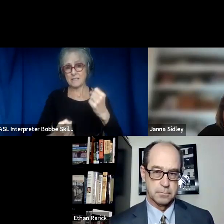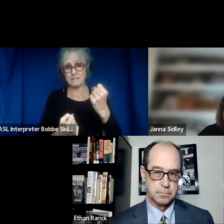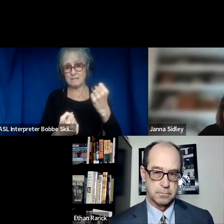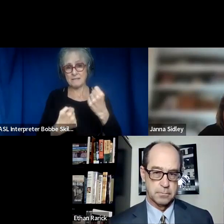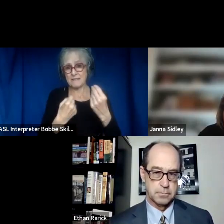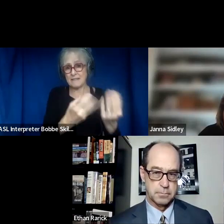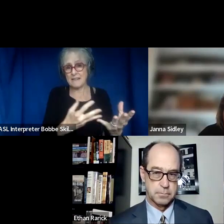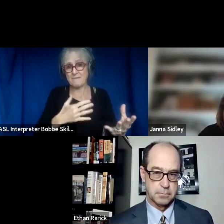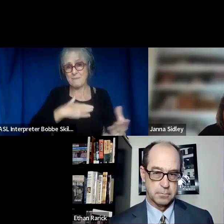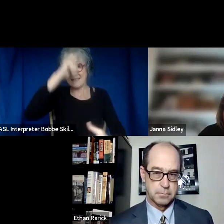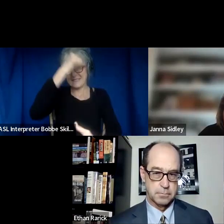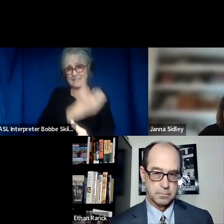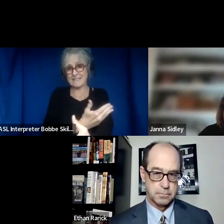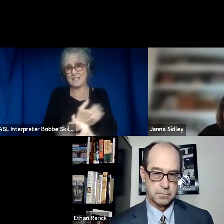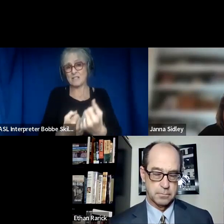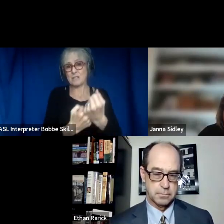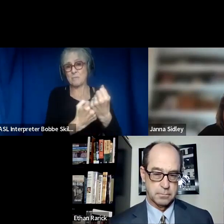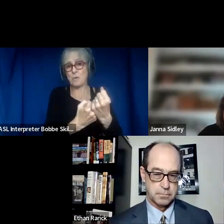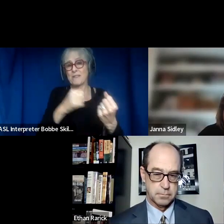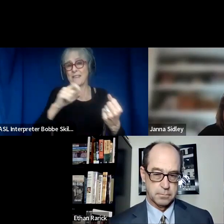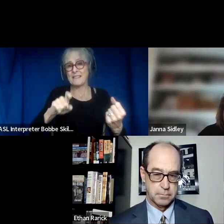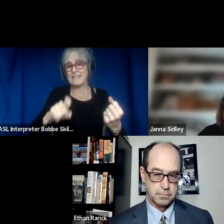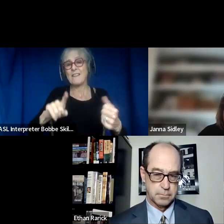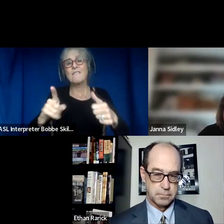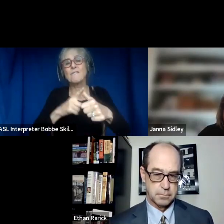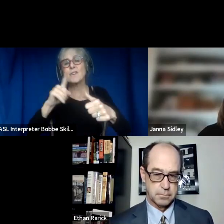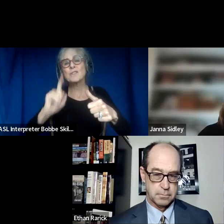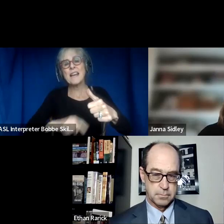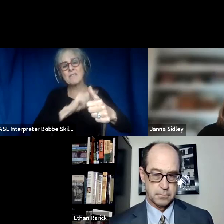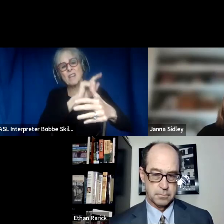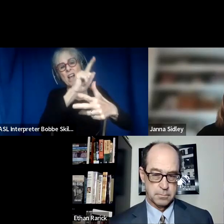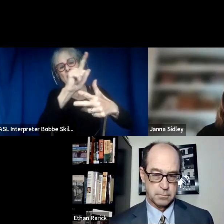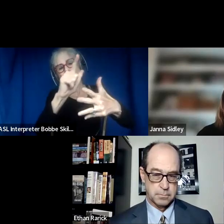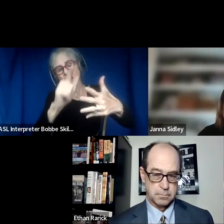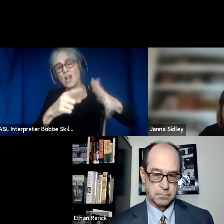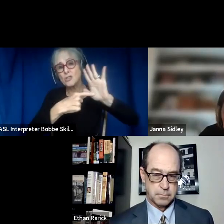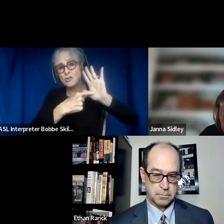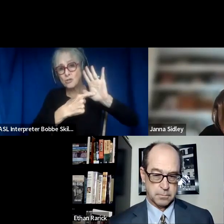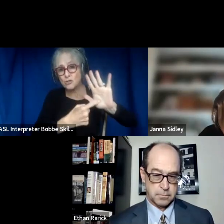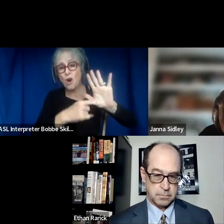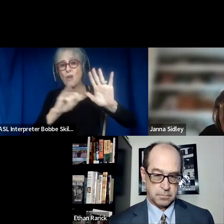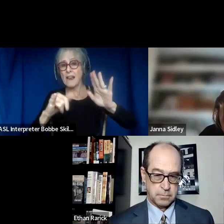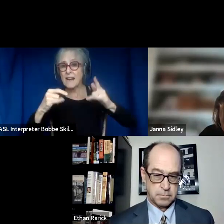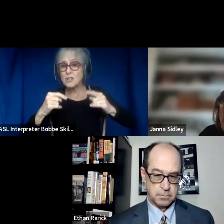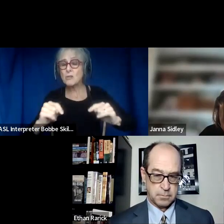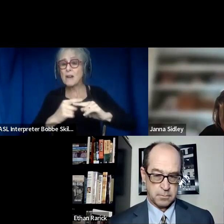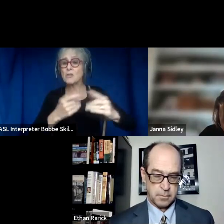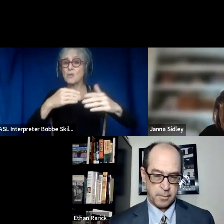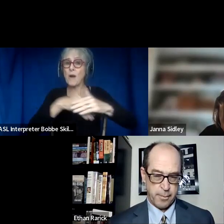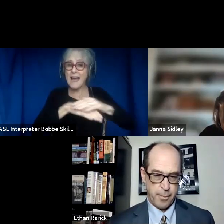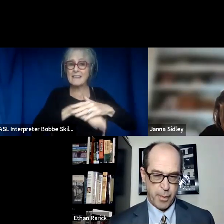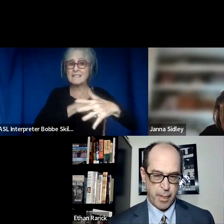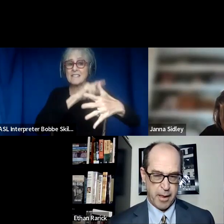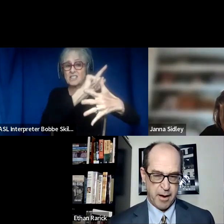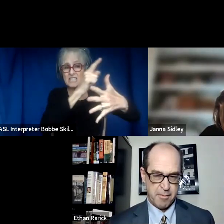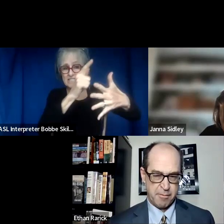needs until I can actually show that I accessed a service and I was denied or